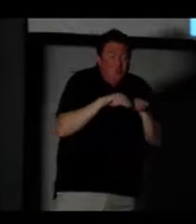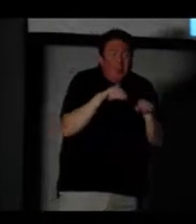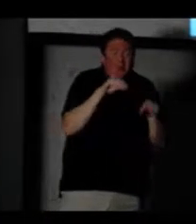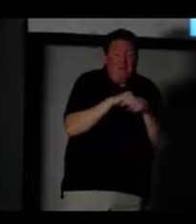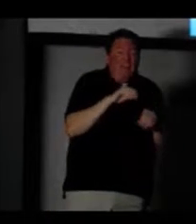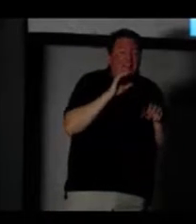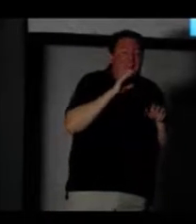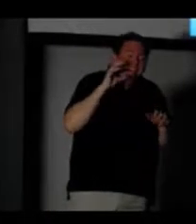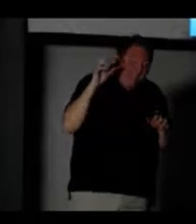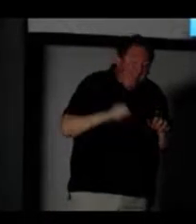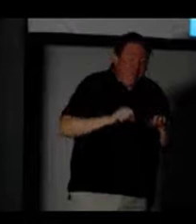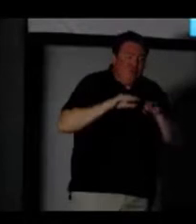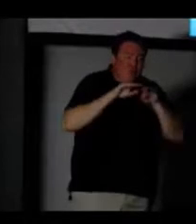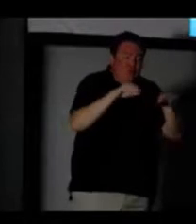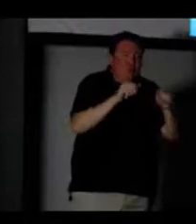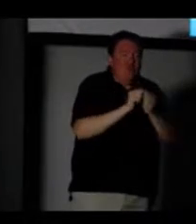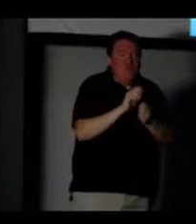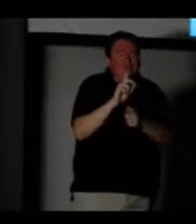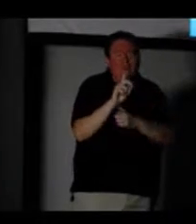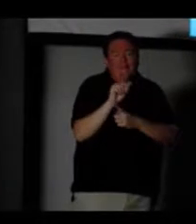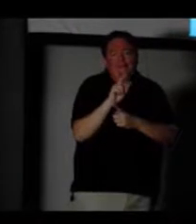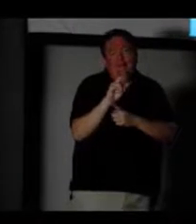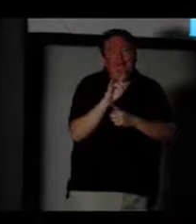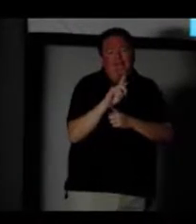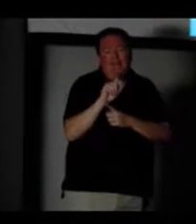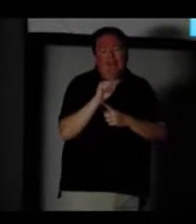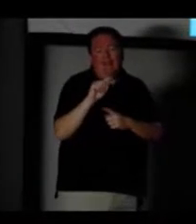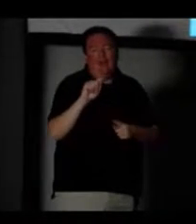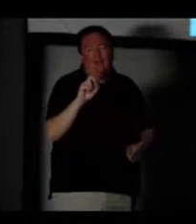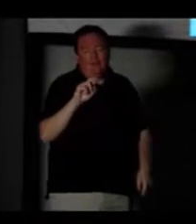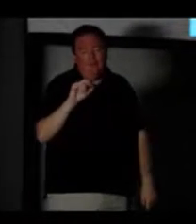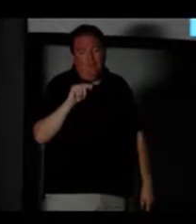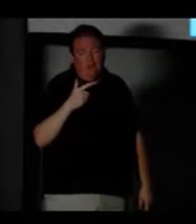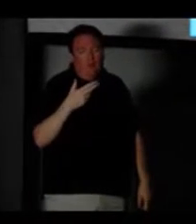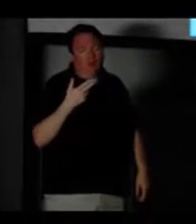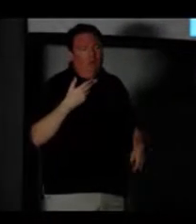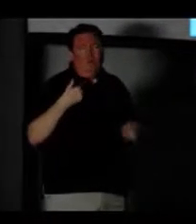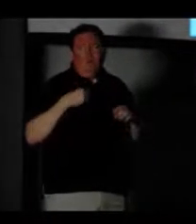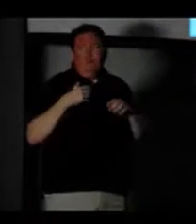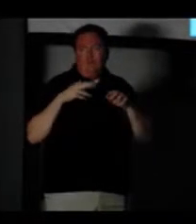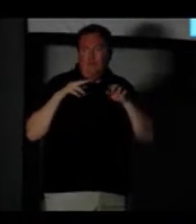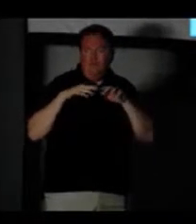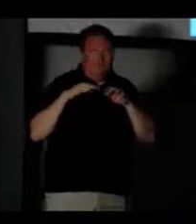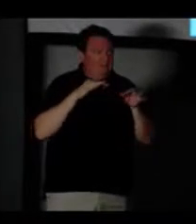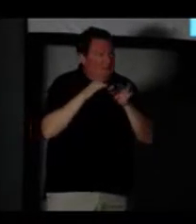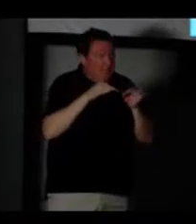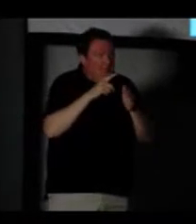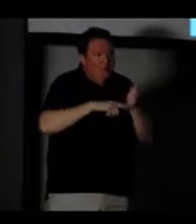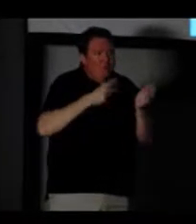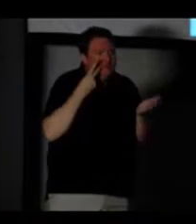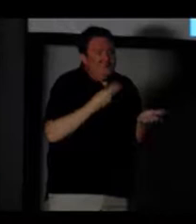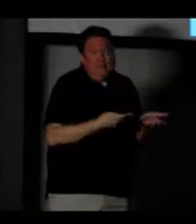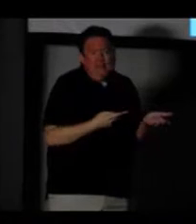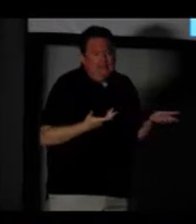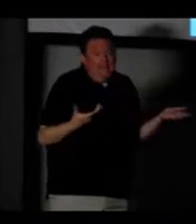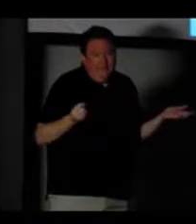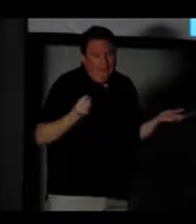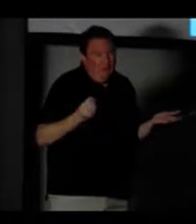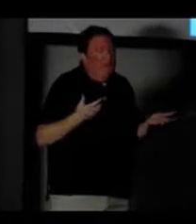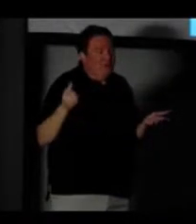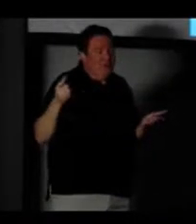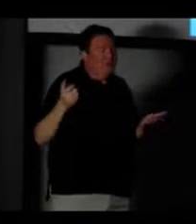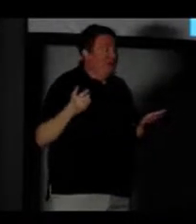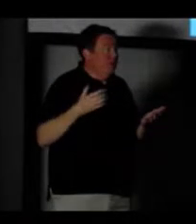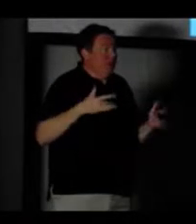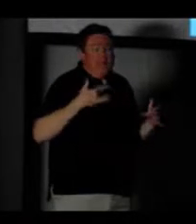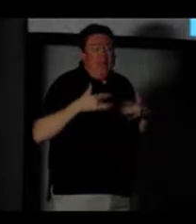they're seeing. At various points it breaks out to show them big visualizations of the tree of life and so on. Now again, that's very